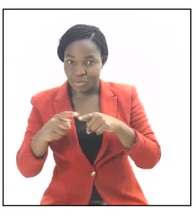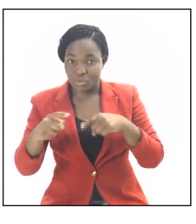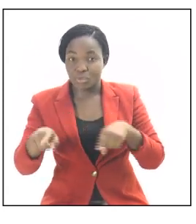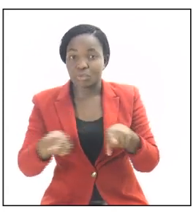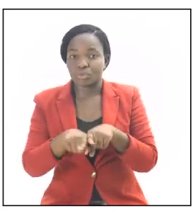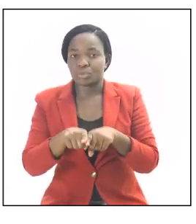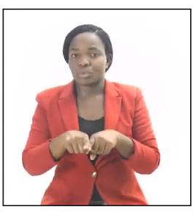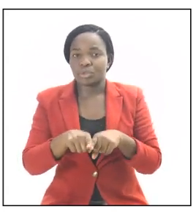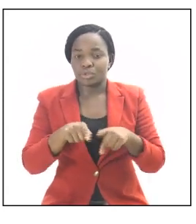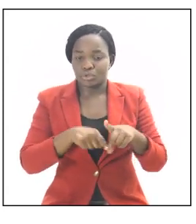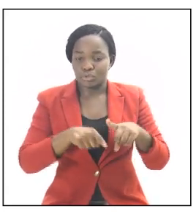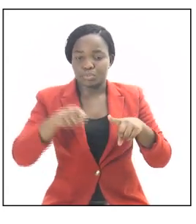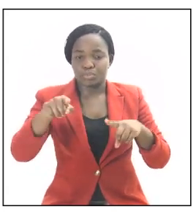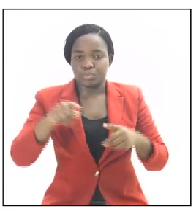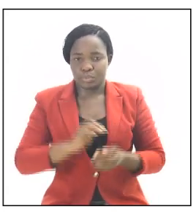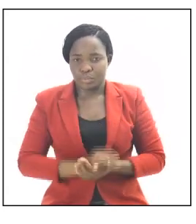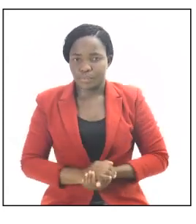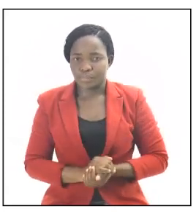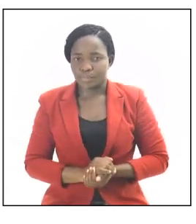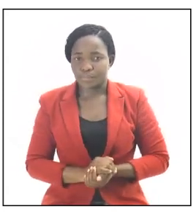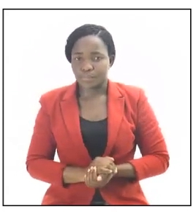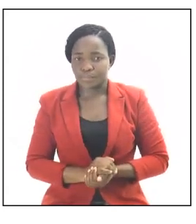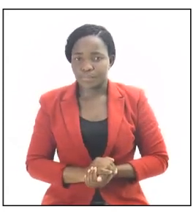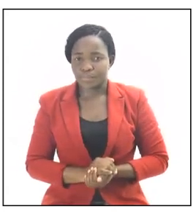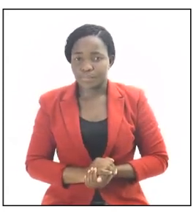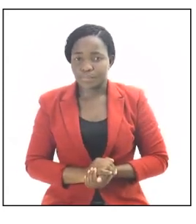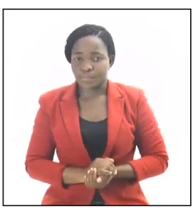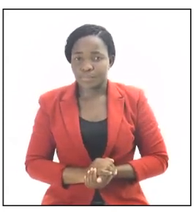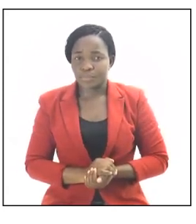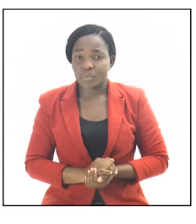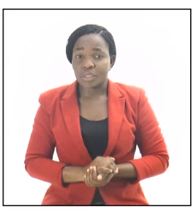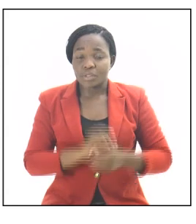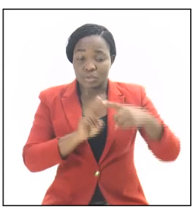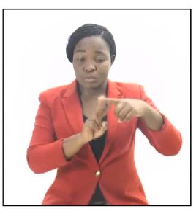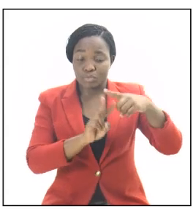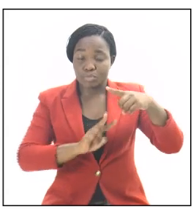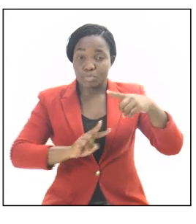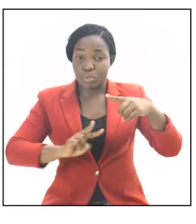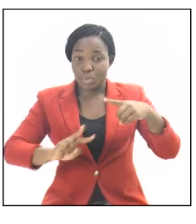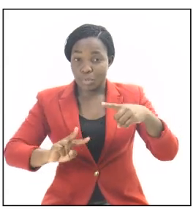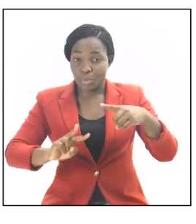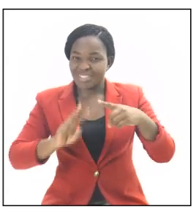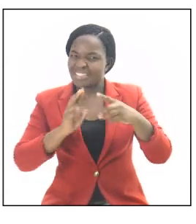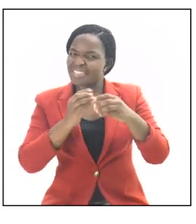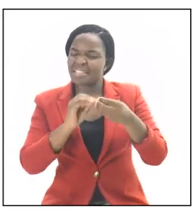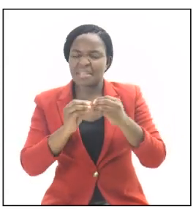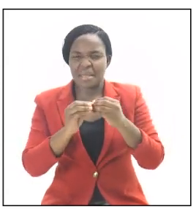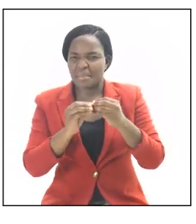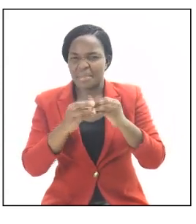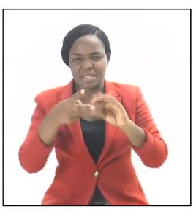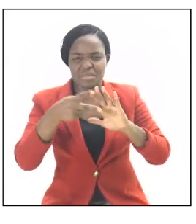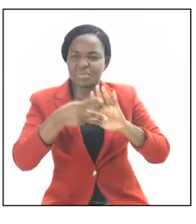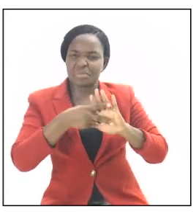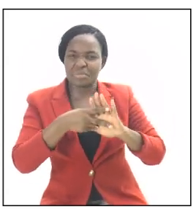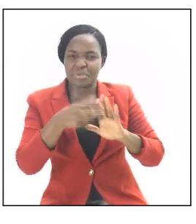the exact number is called pi. Pi is a number roughly equal